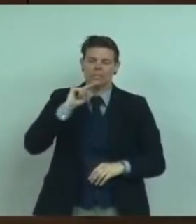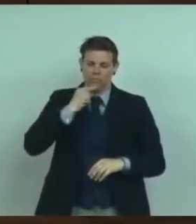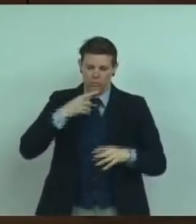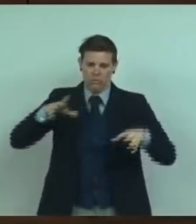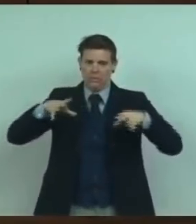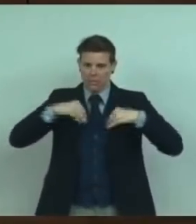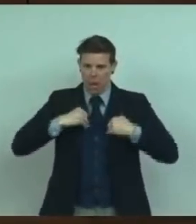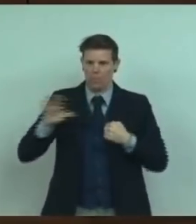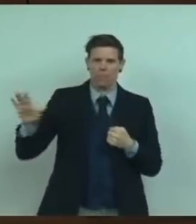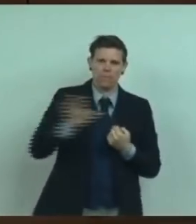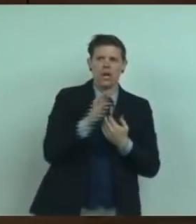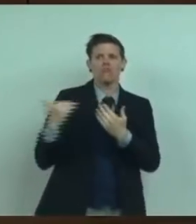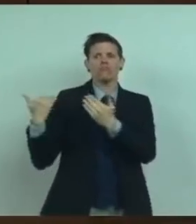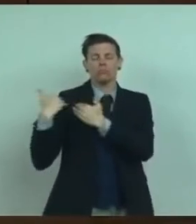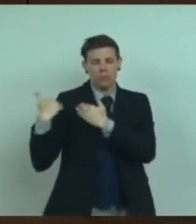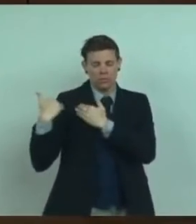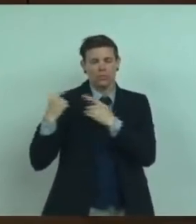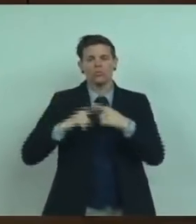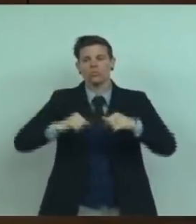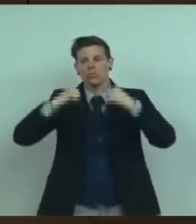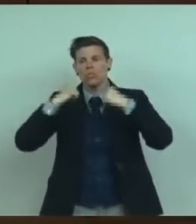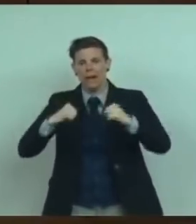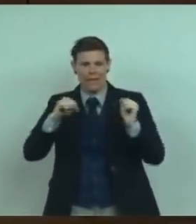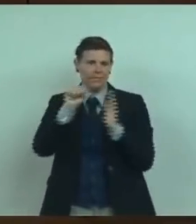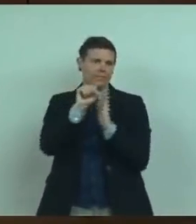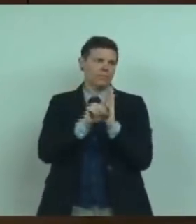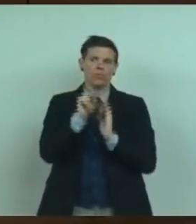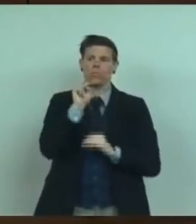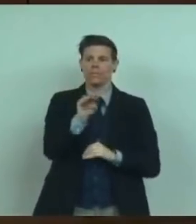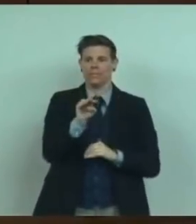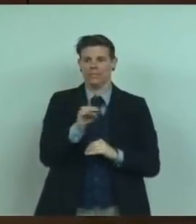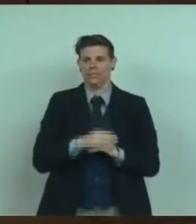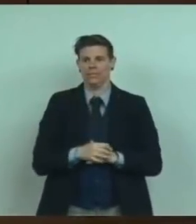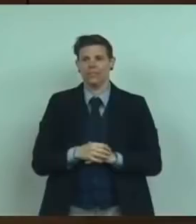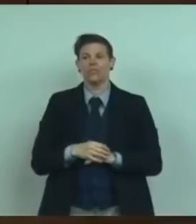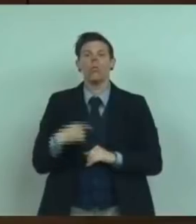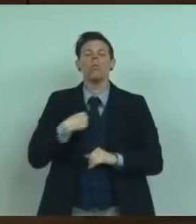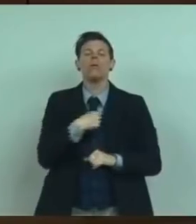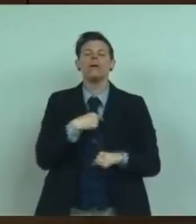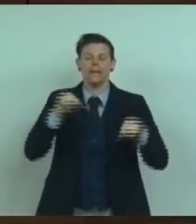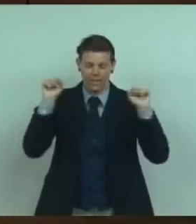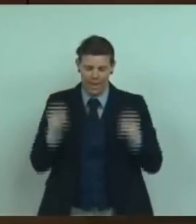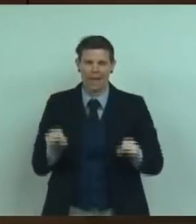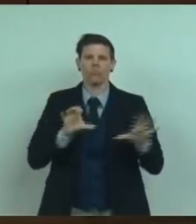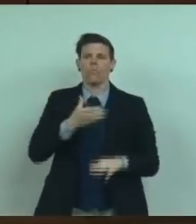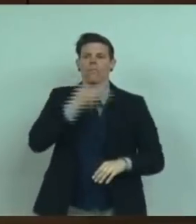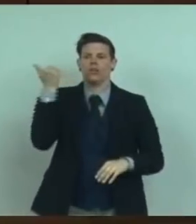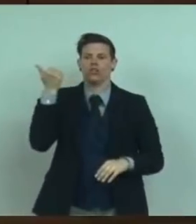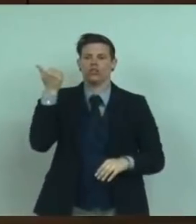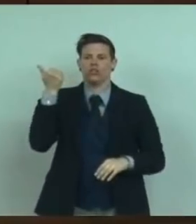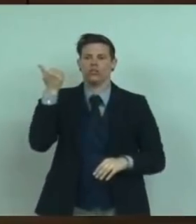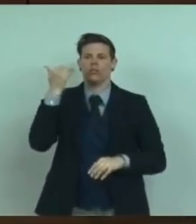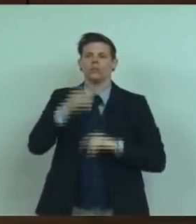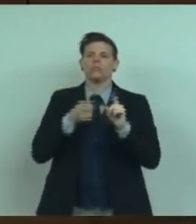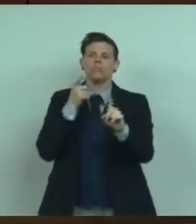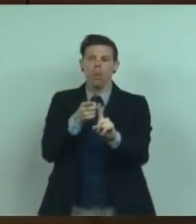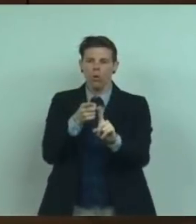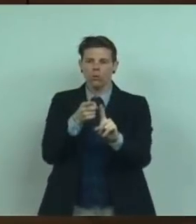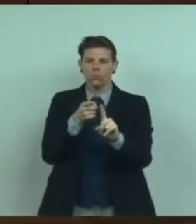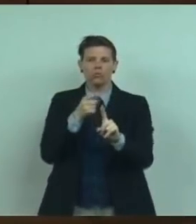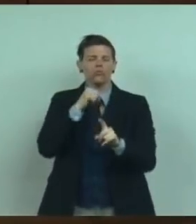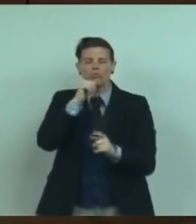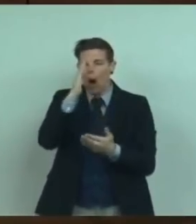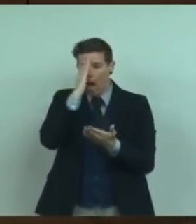Mexicans, but we can do better. So what are the messages? Please don't panic. Please do your own preparation